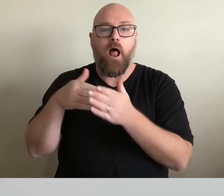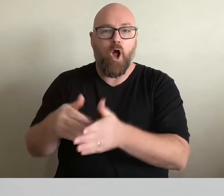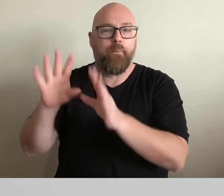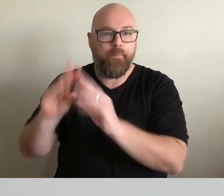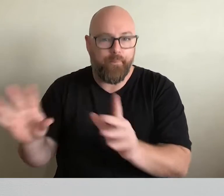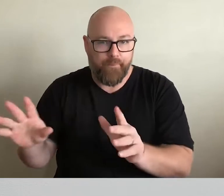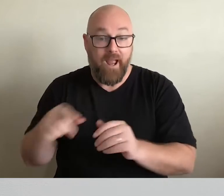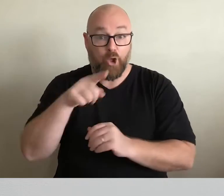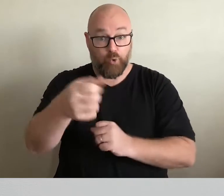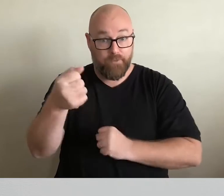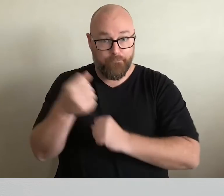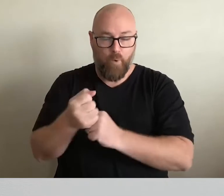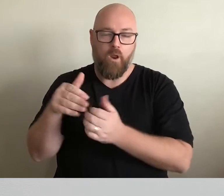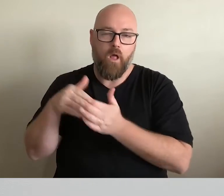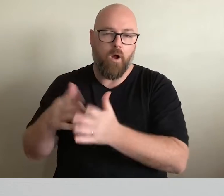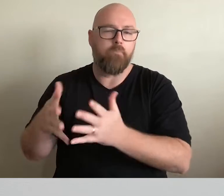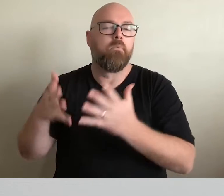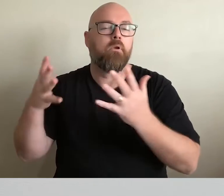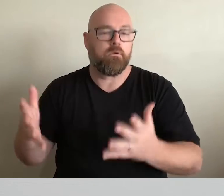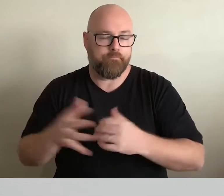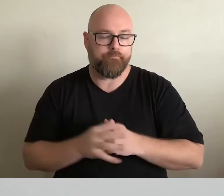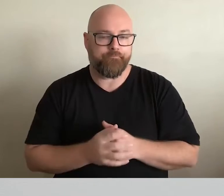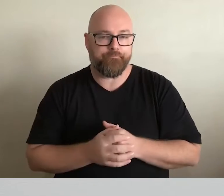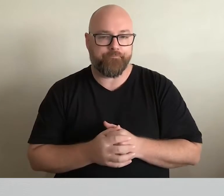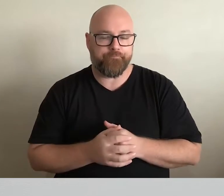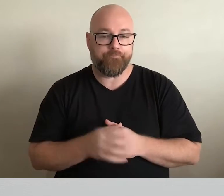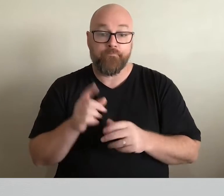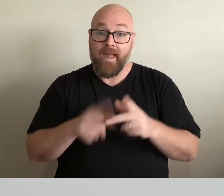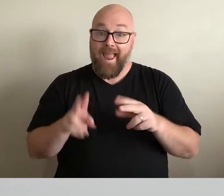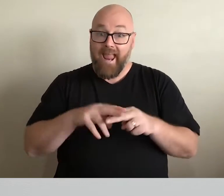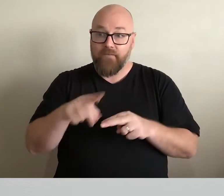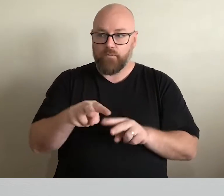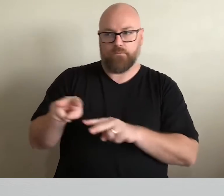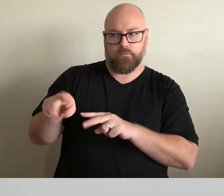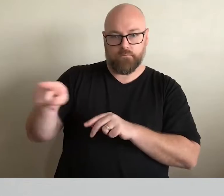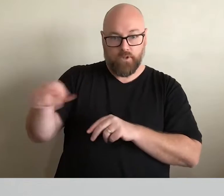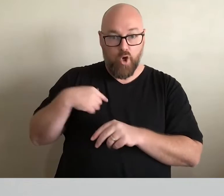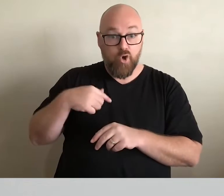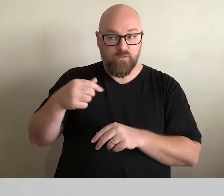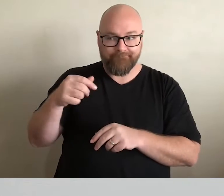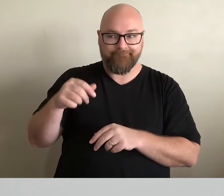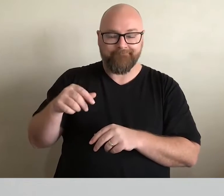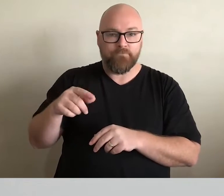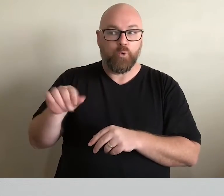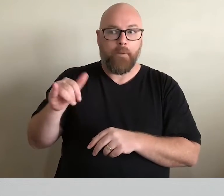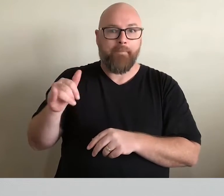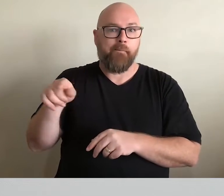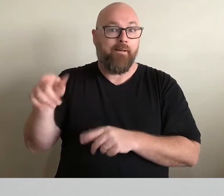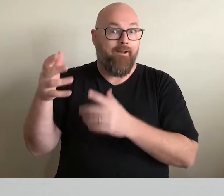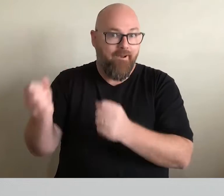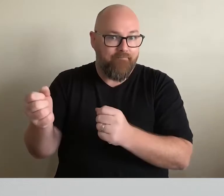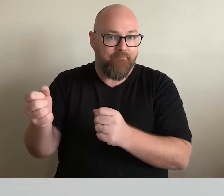big difference in their recovery. So if you notice someone who you think is showing signs of an eating